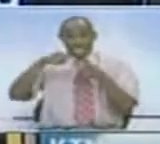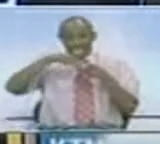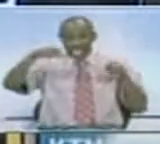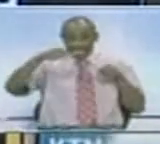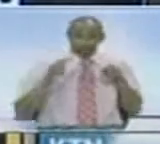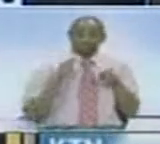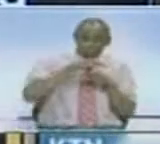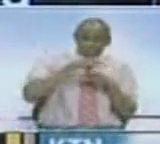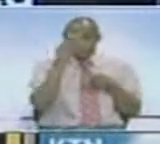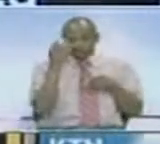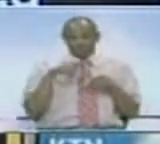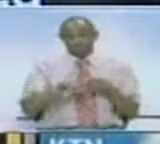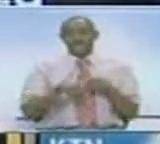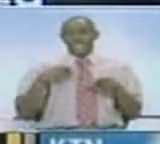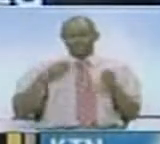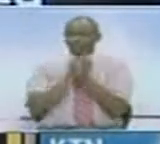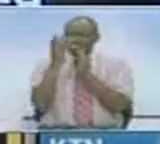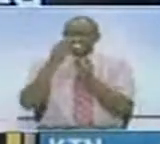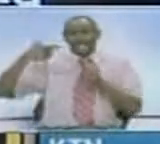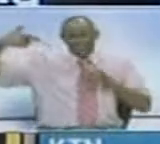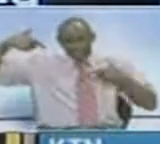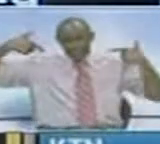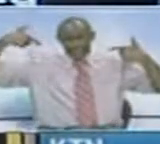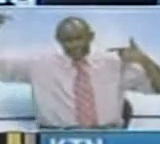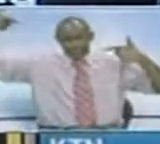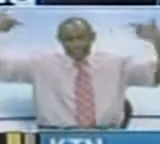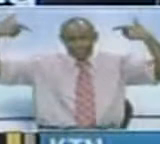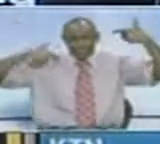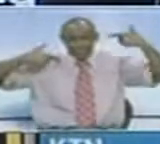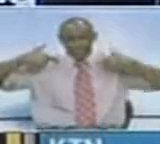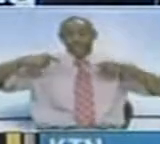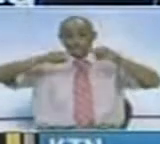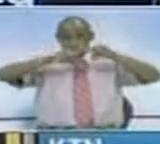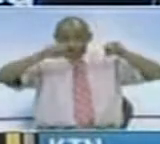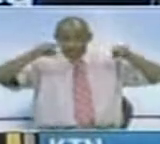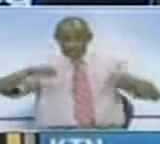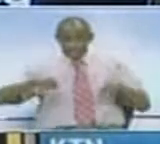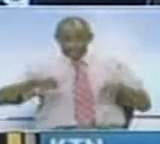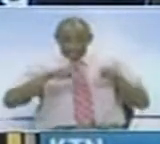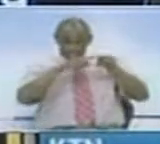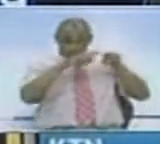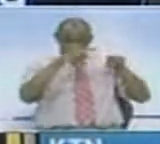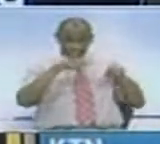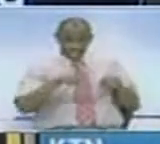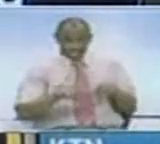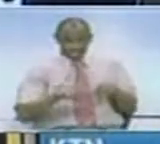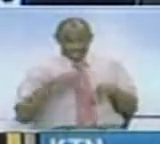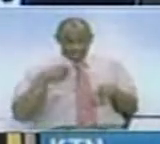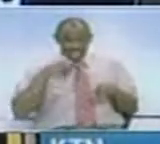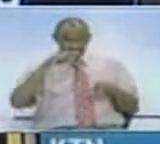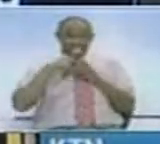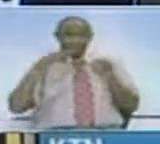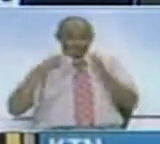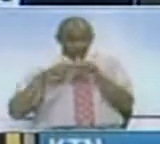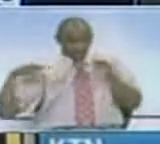going to have 14 cameras, 7 cameras facing each goal line, which means that every time the